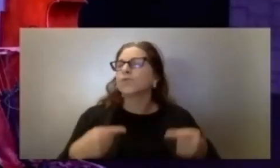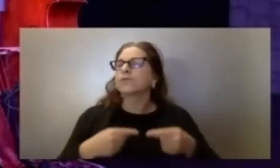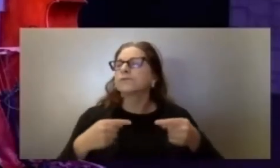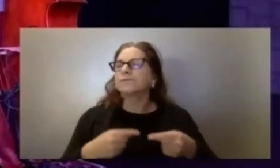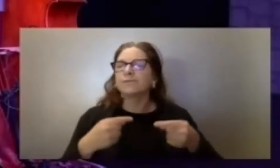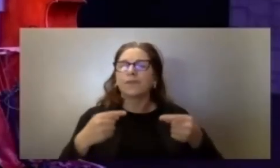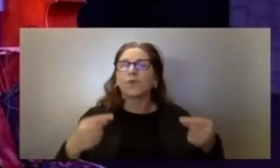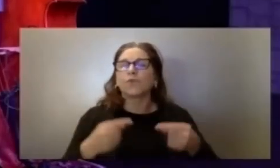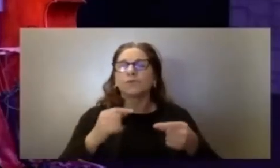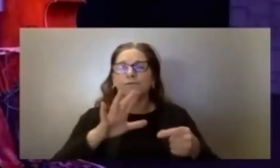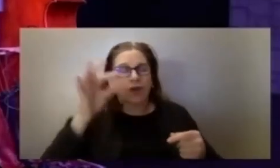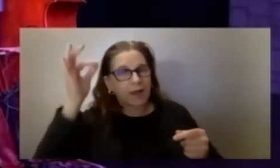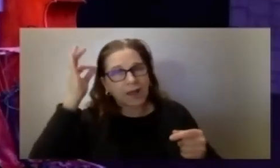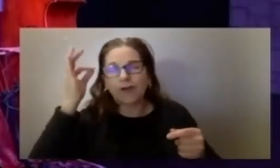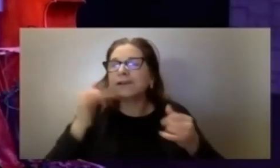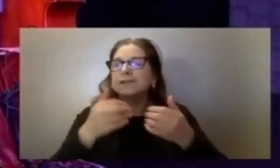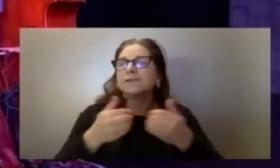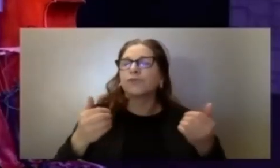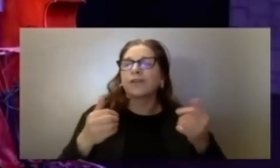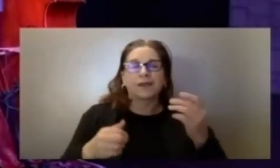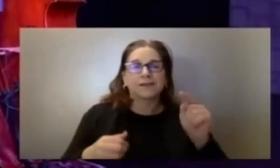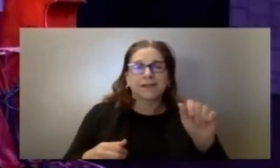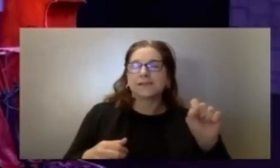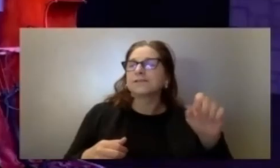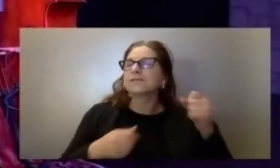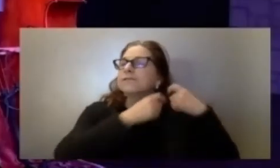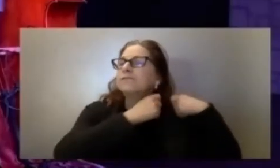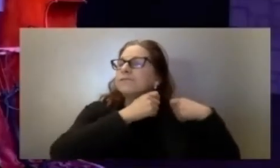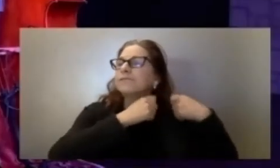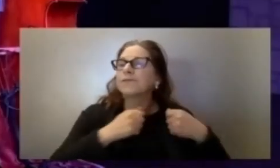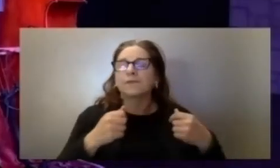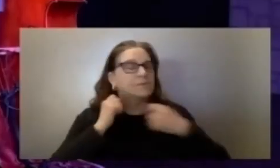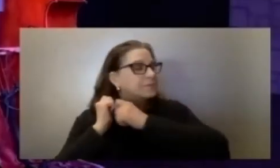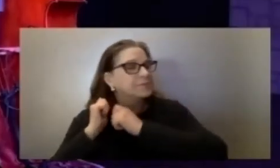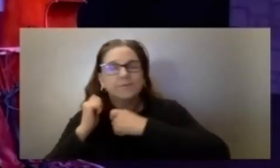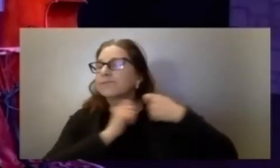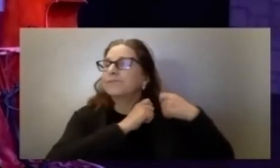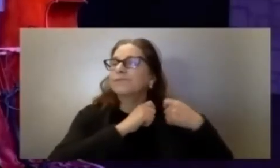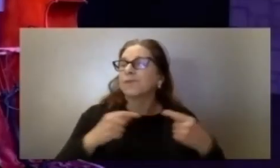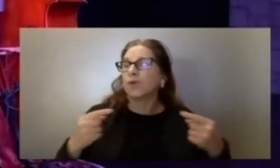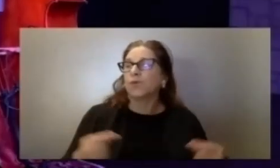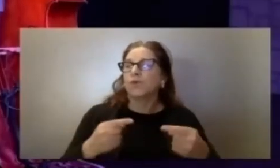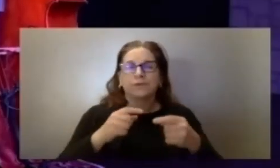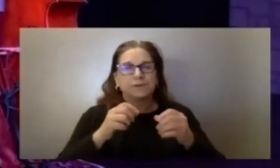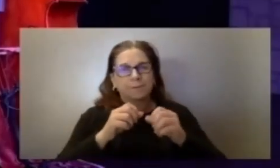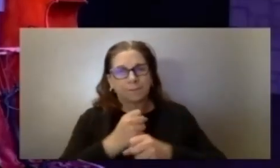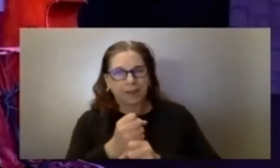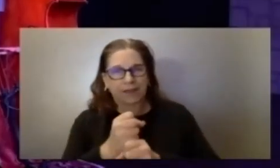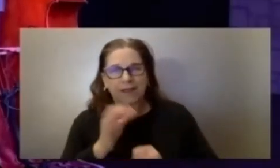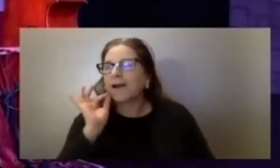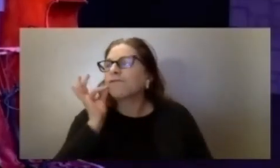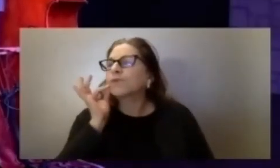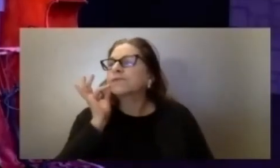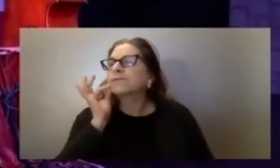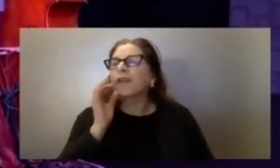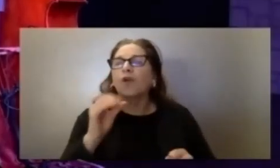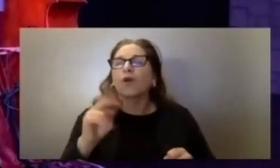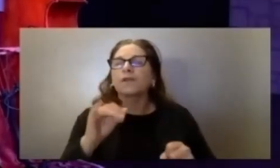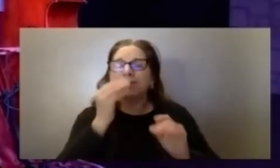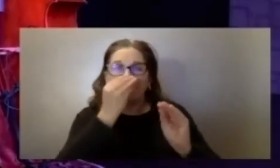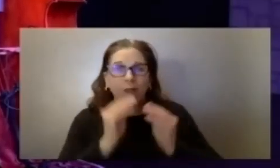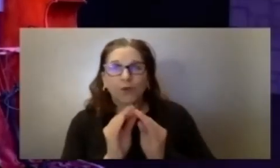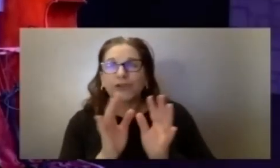of your hair that separates the tassels. The wound is bearing the fruit, corn is flowering. This is a love poem for